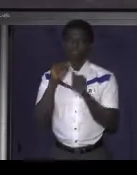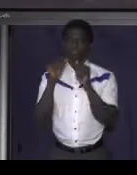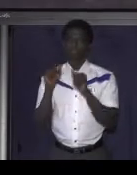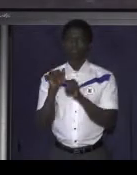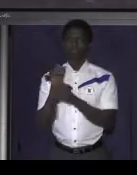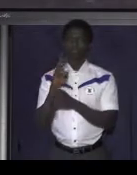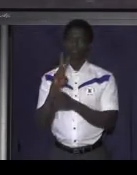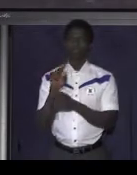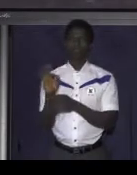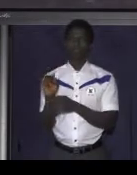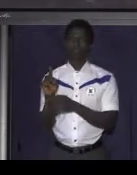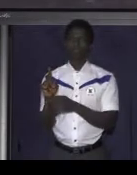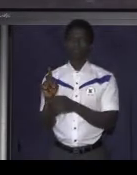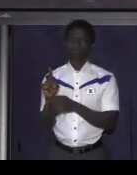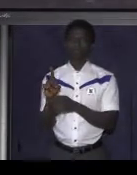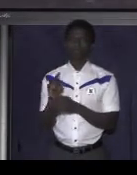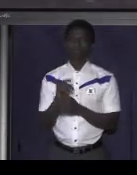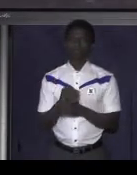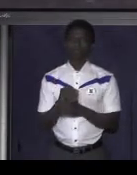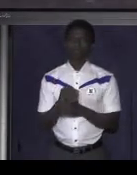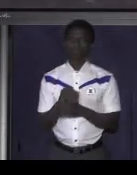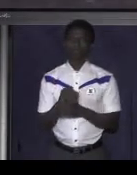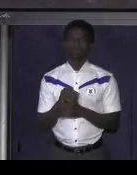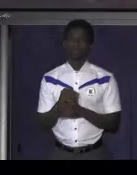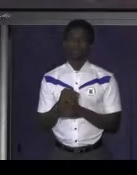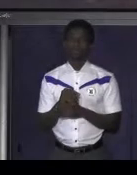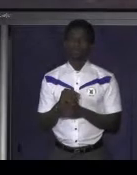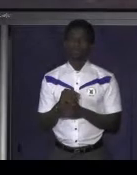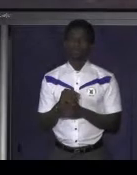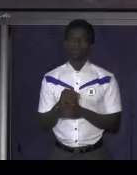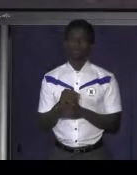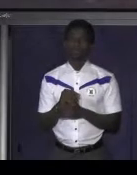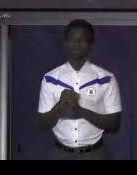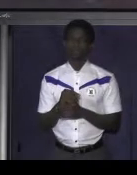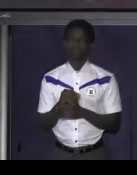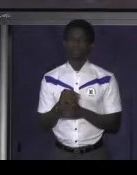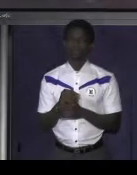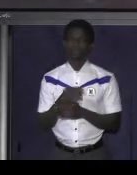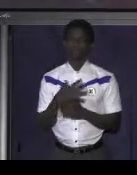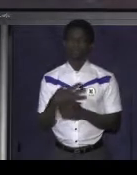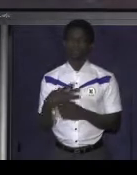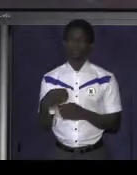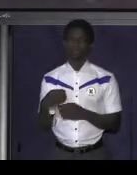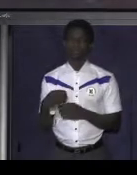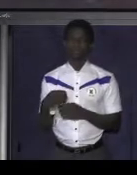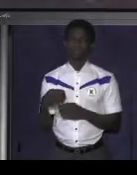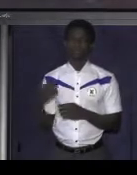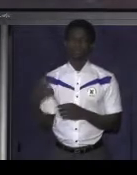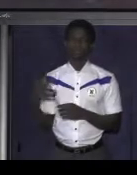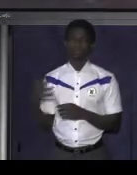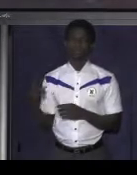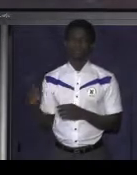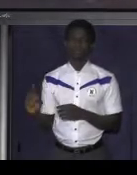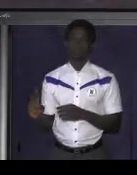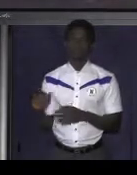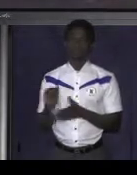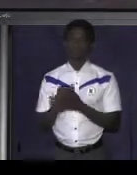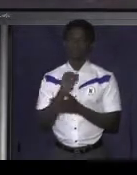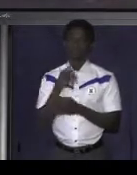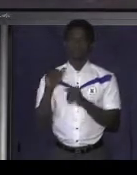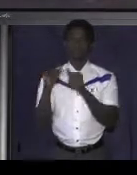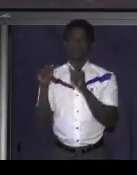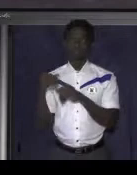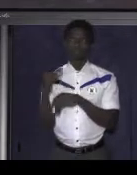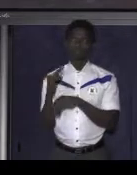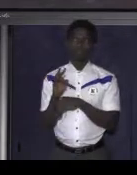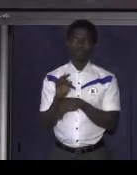of 21. 21 times 21, 441. How about 361? That is the